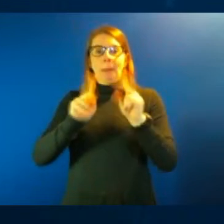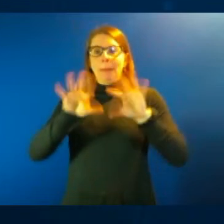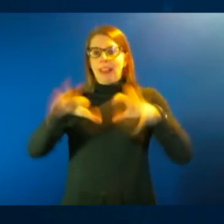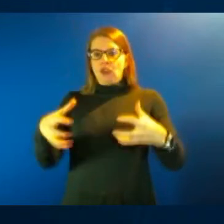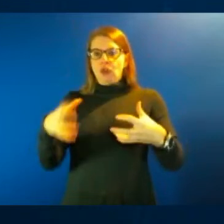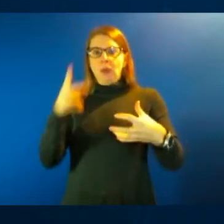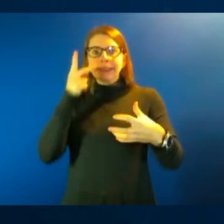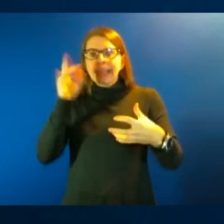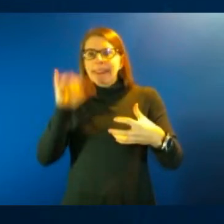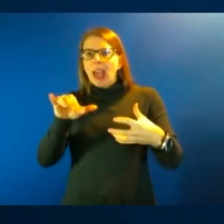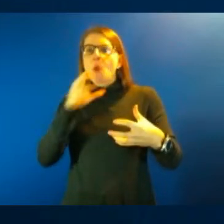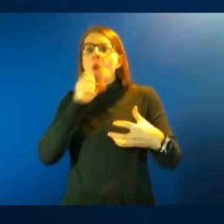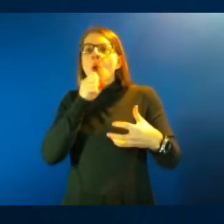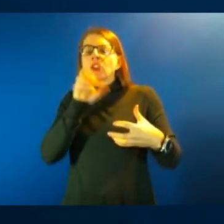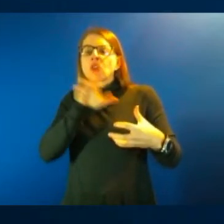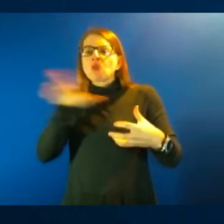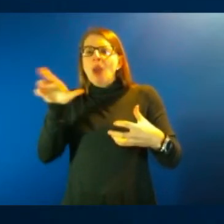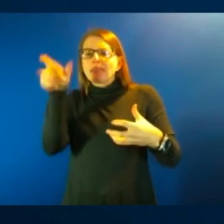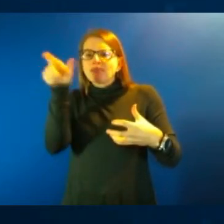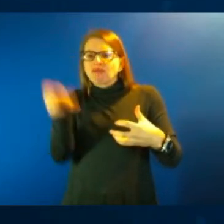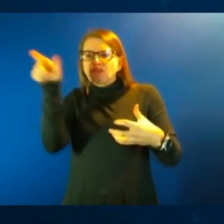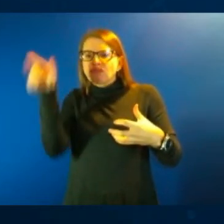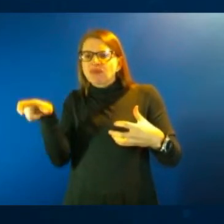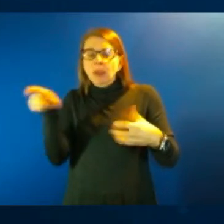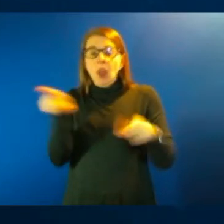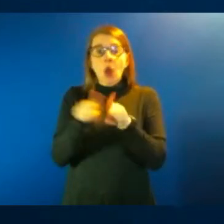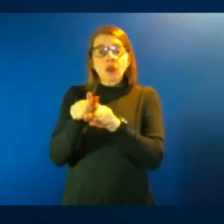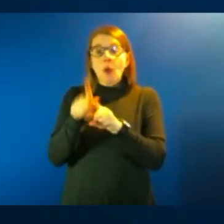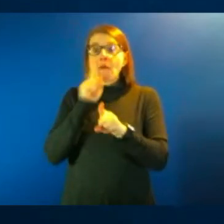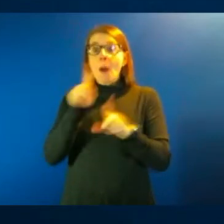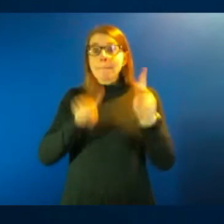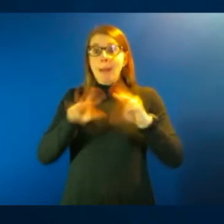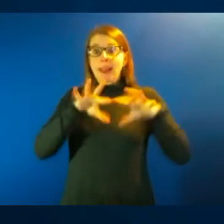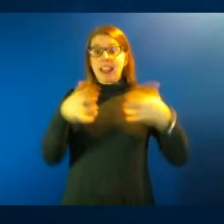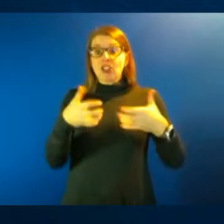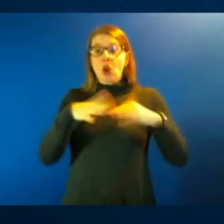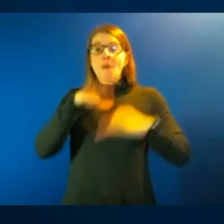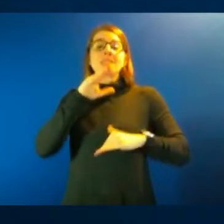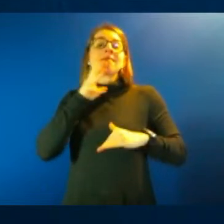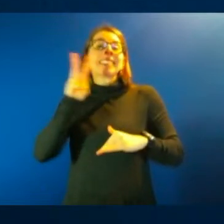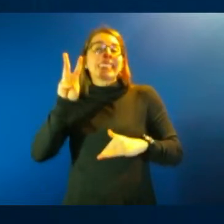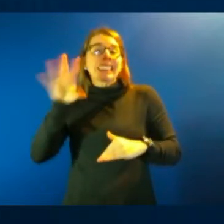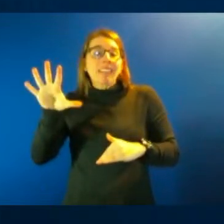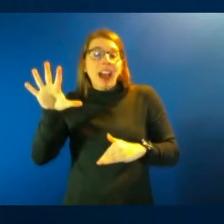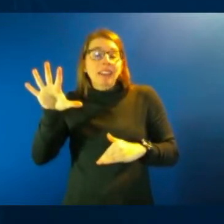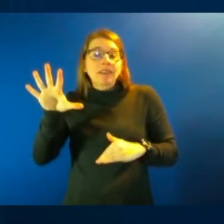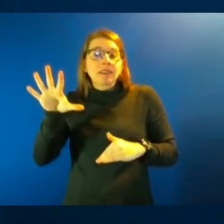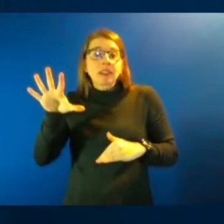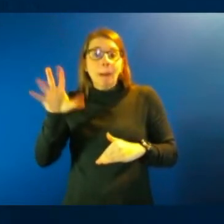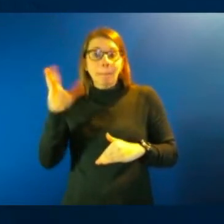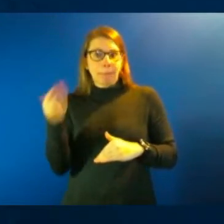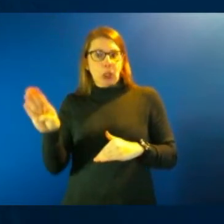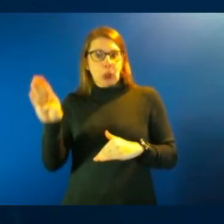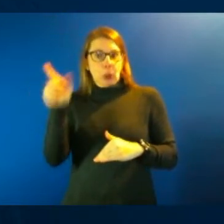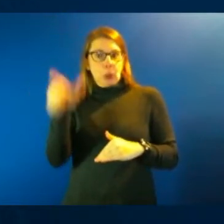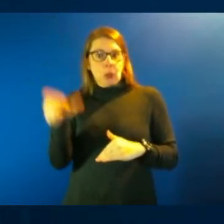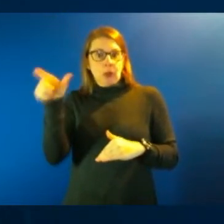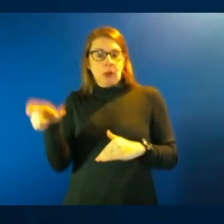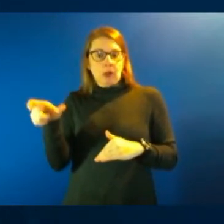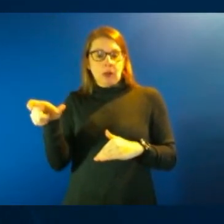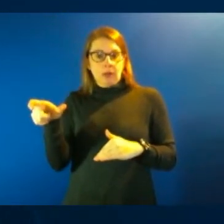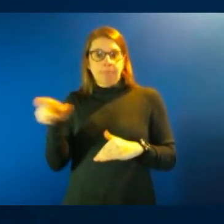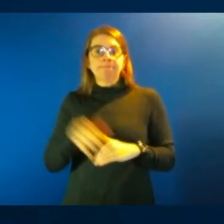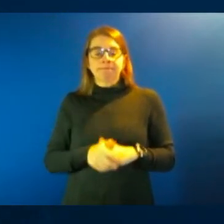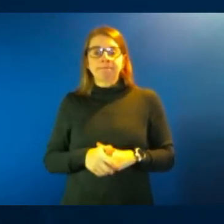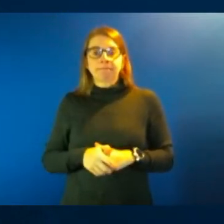orange on the right. And we also looked at for the population that's over the age of 65, which you see in blue on the left of that bar graph.